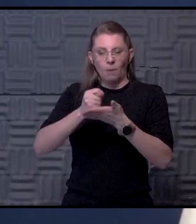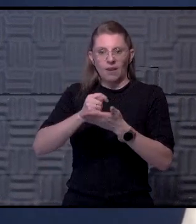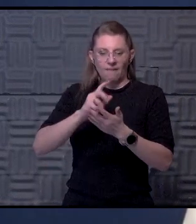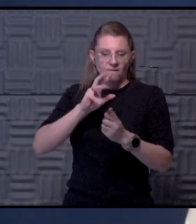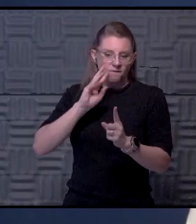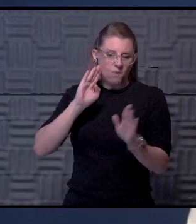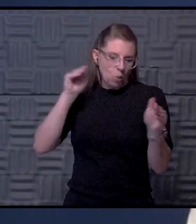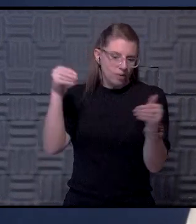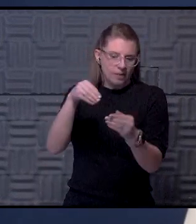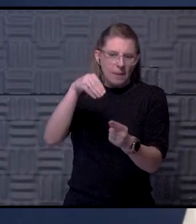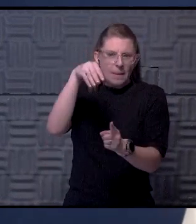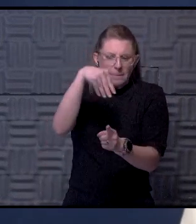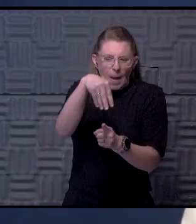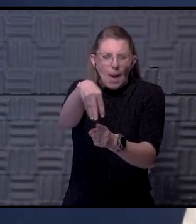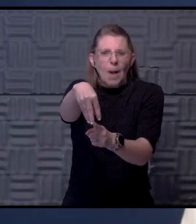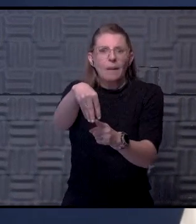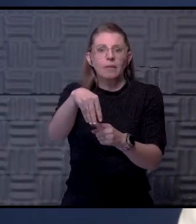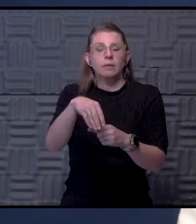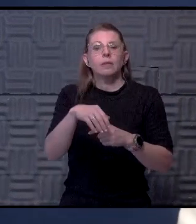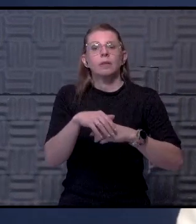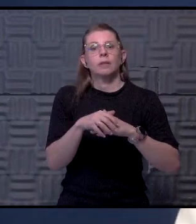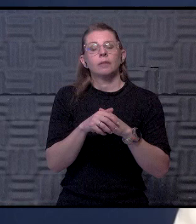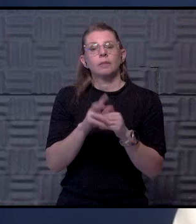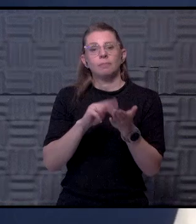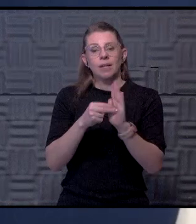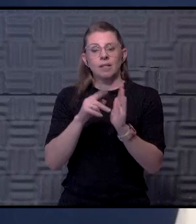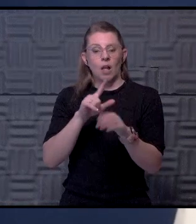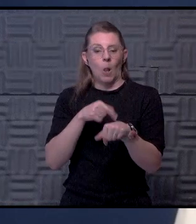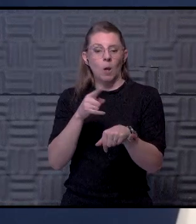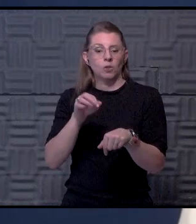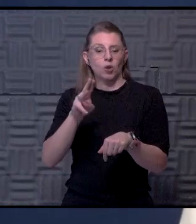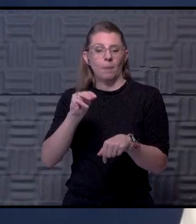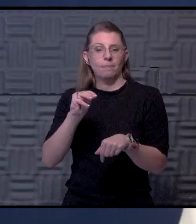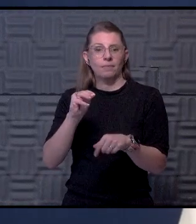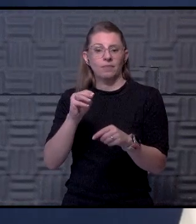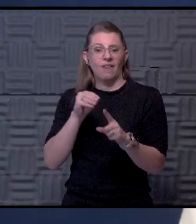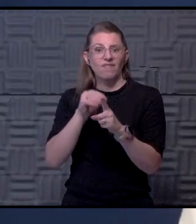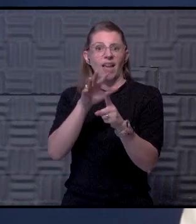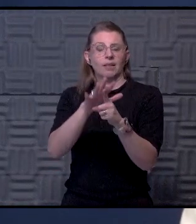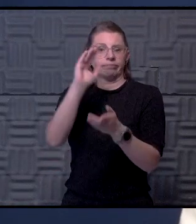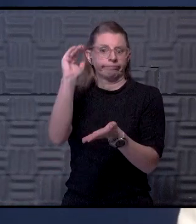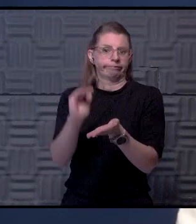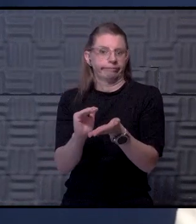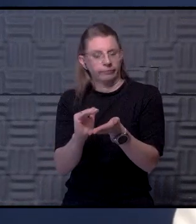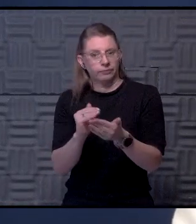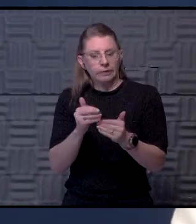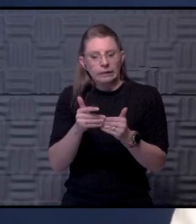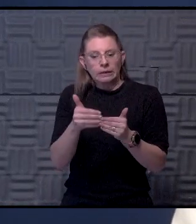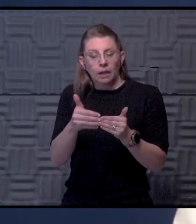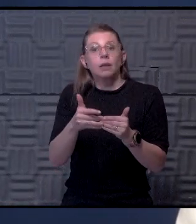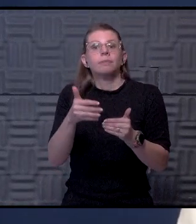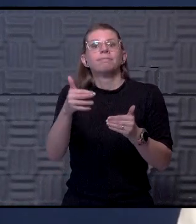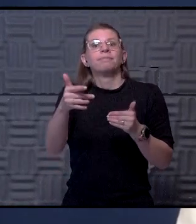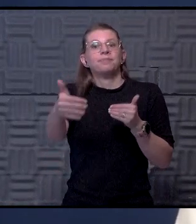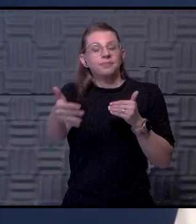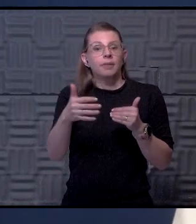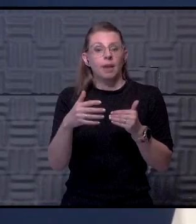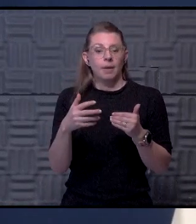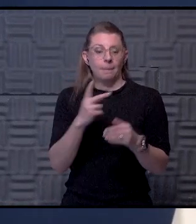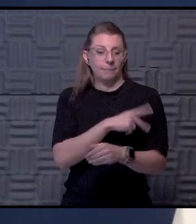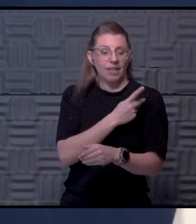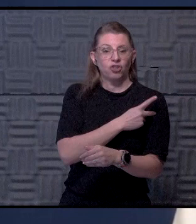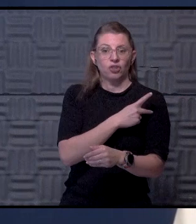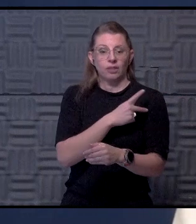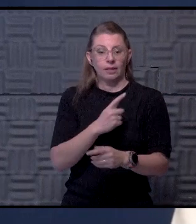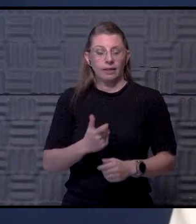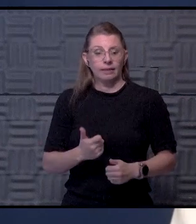can make the difference between some significant long-term effects a few years down the line and several years down the line. Patients are living a lot